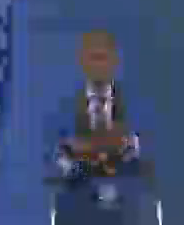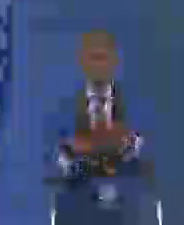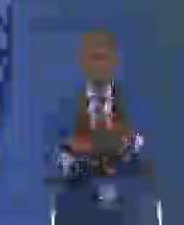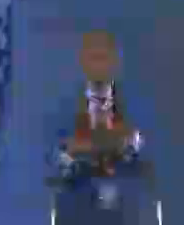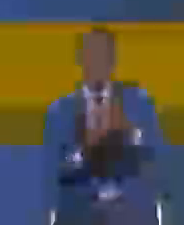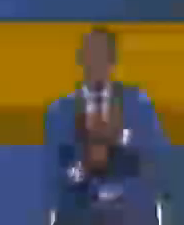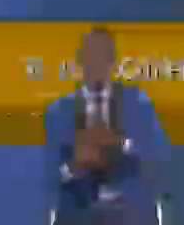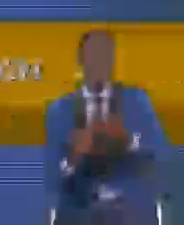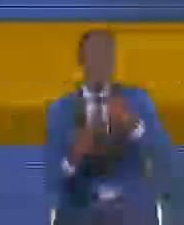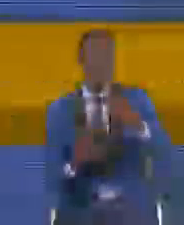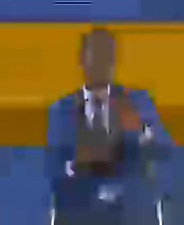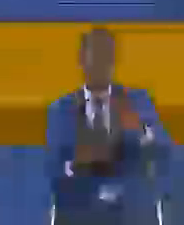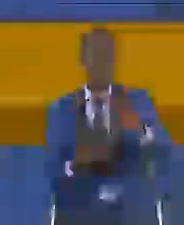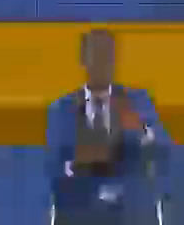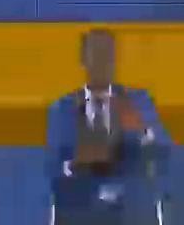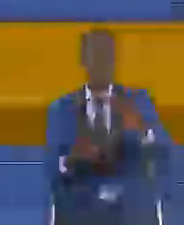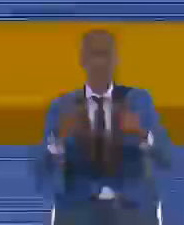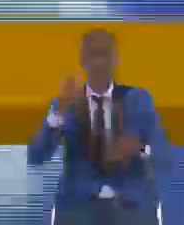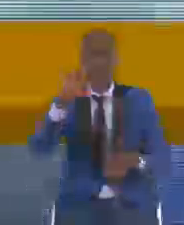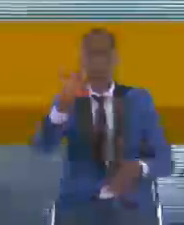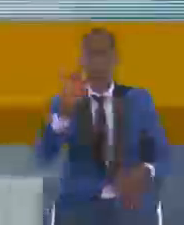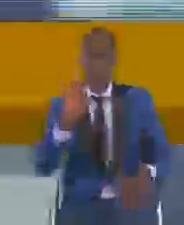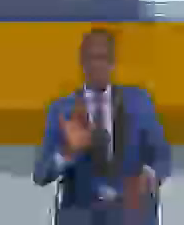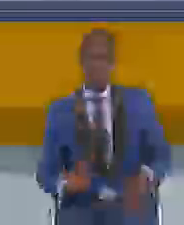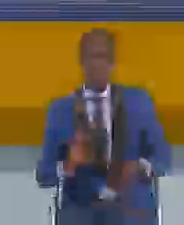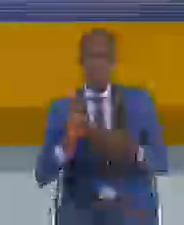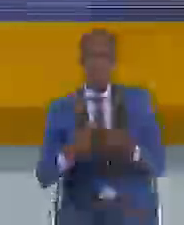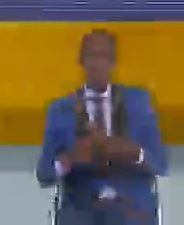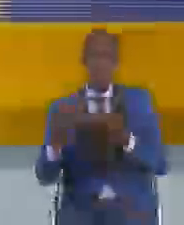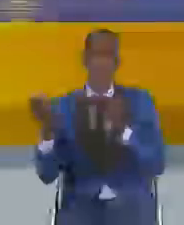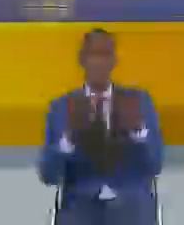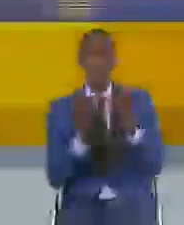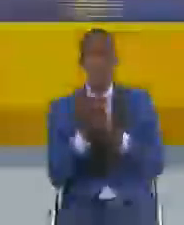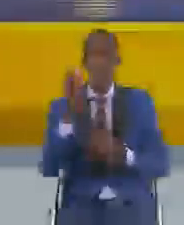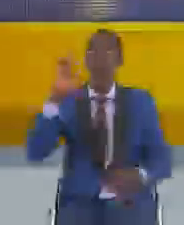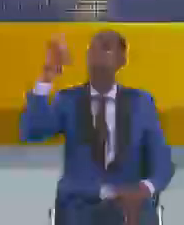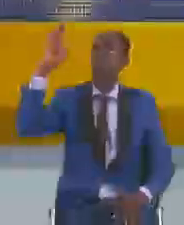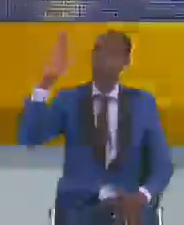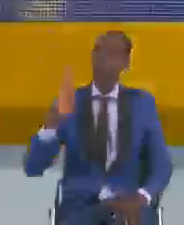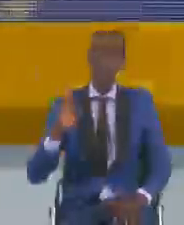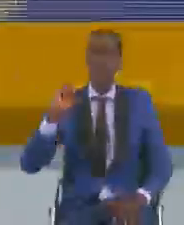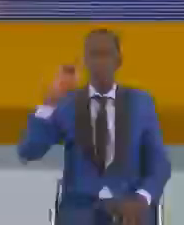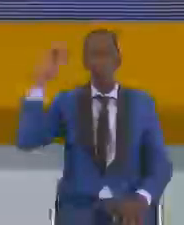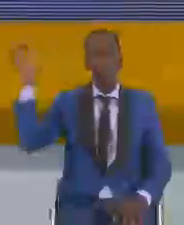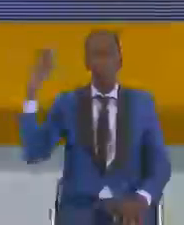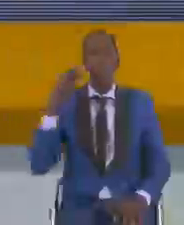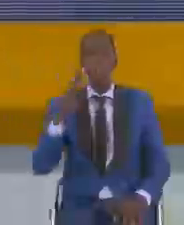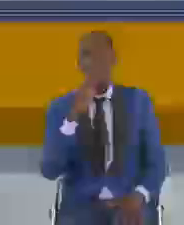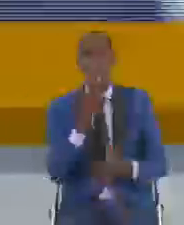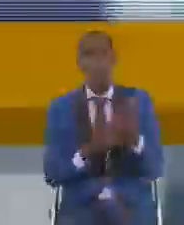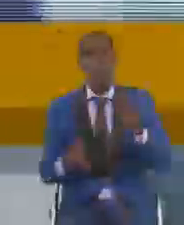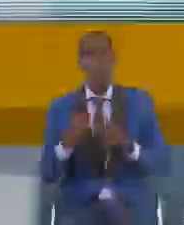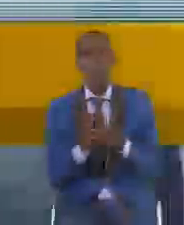is appointed to service through God's grace. There are people that are always looking